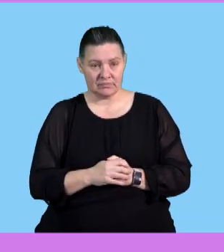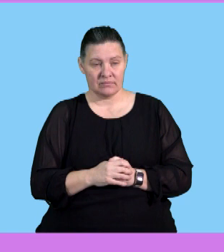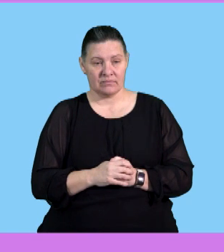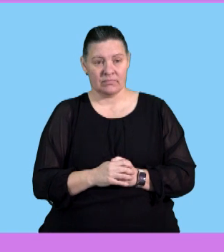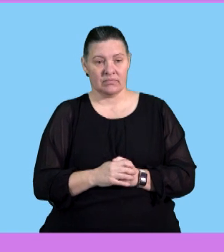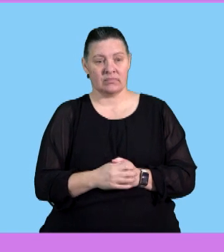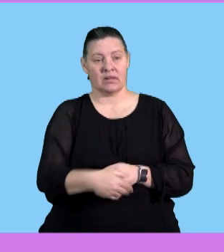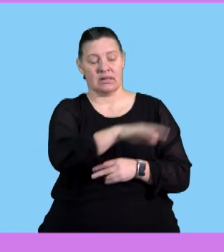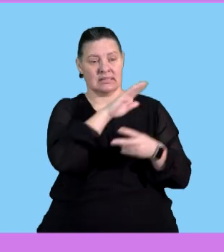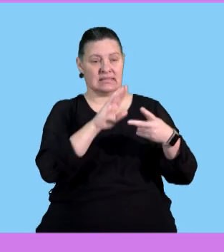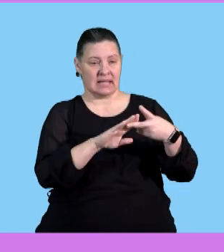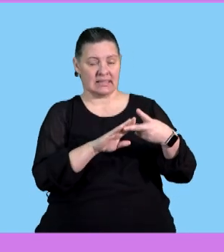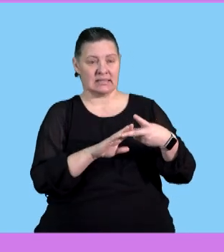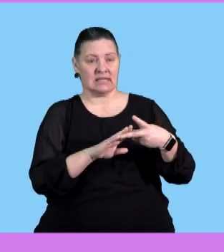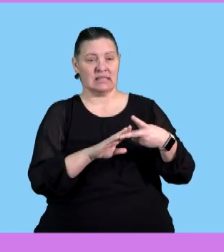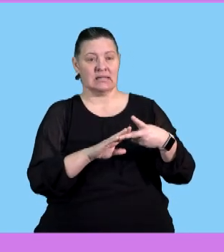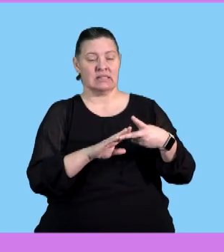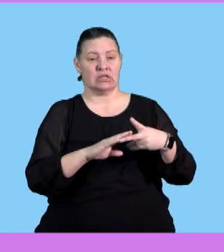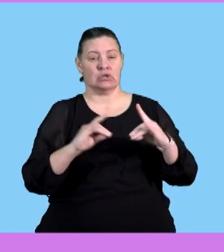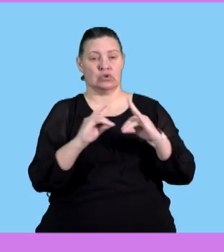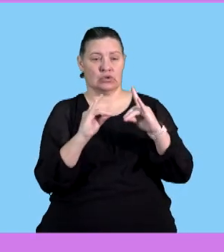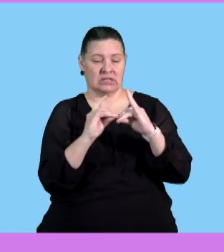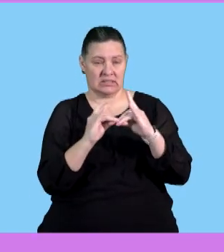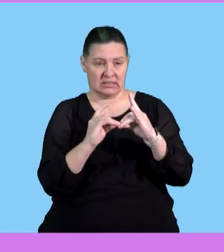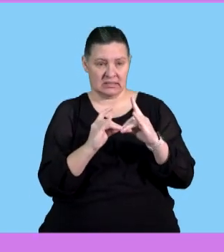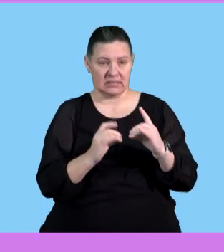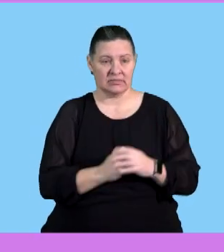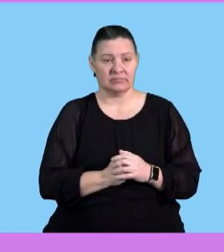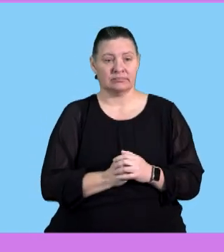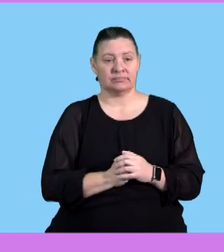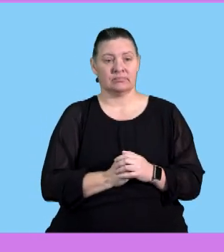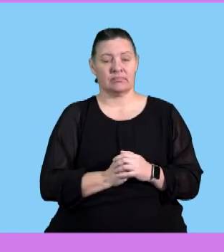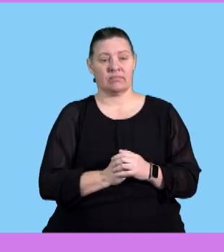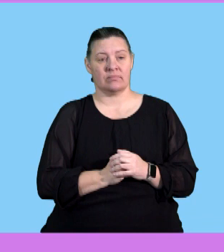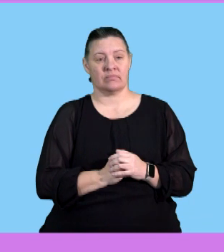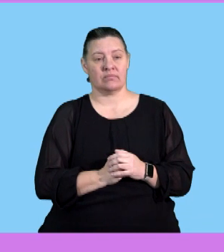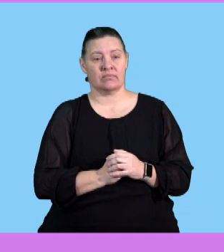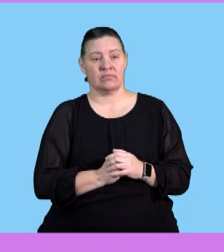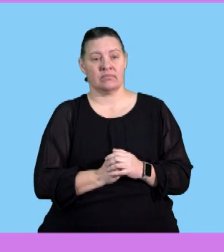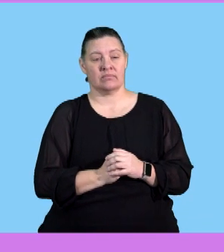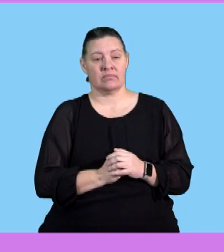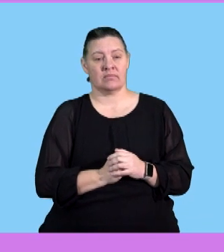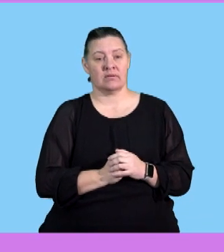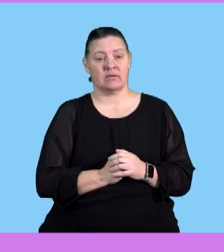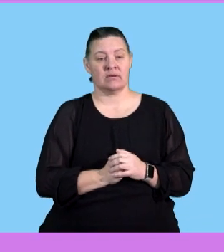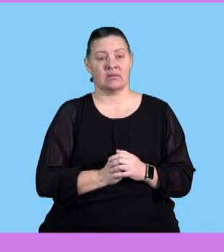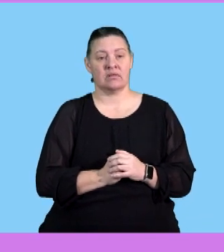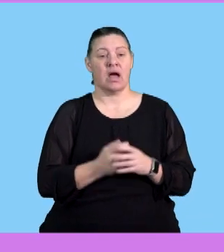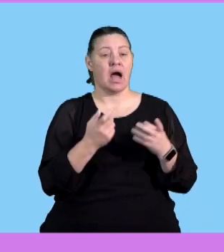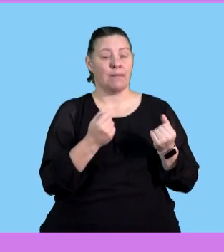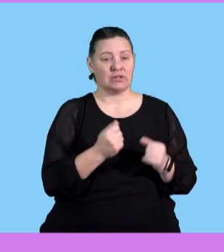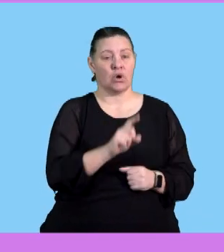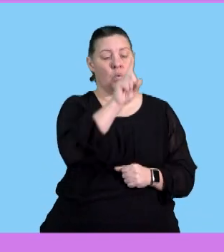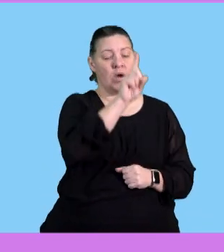234.78. Right, then our next item is a sneaker.